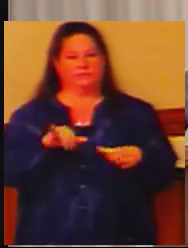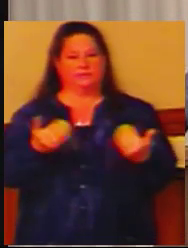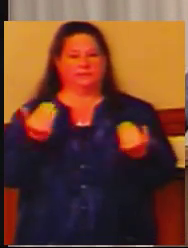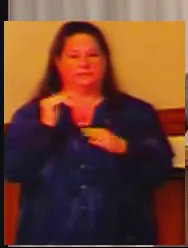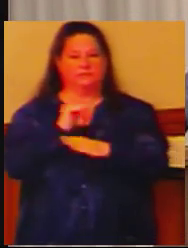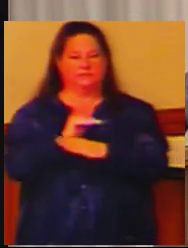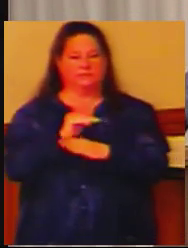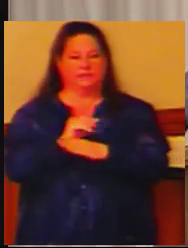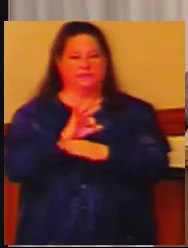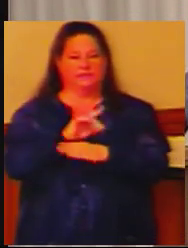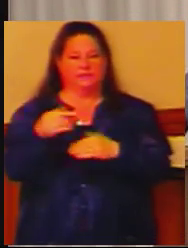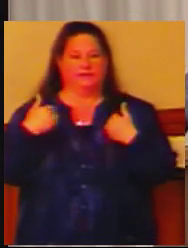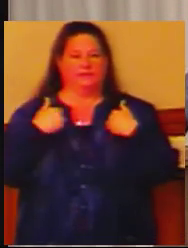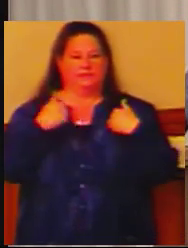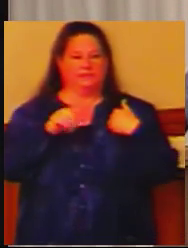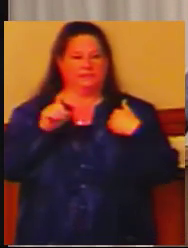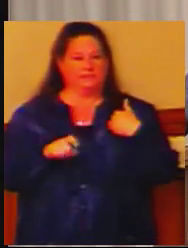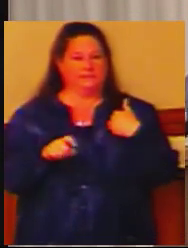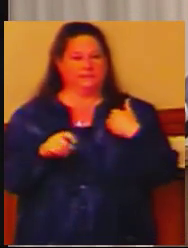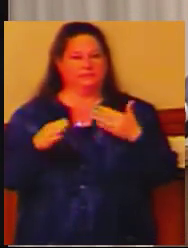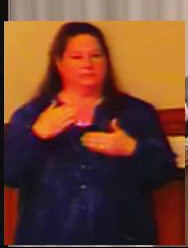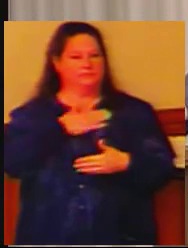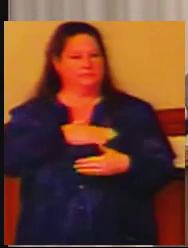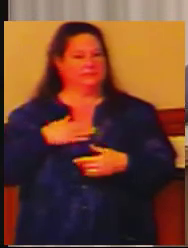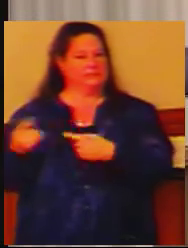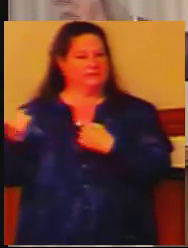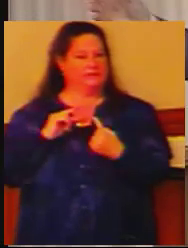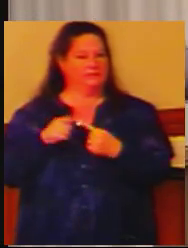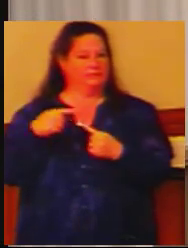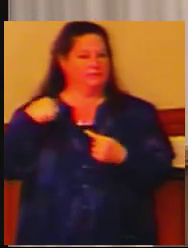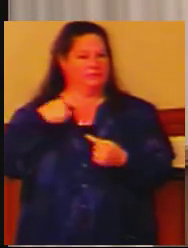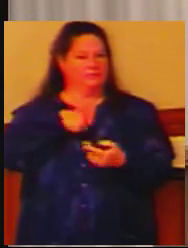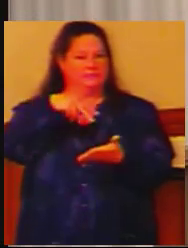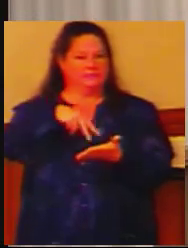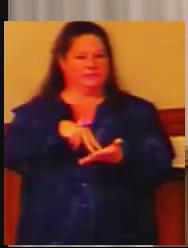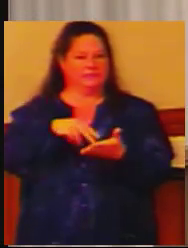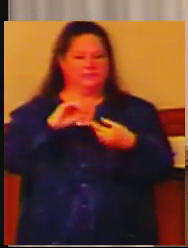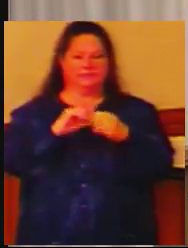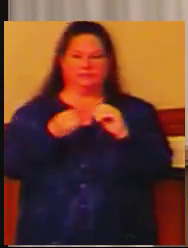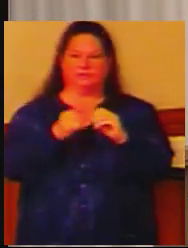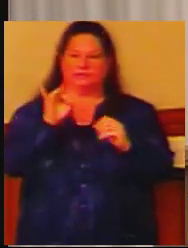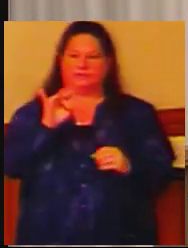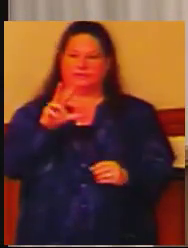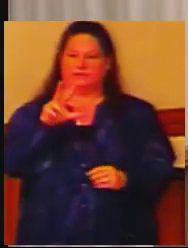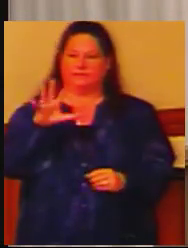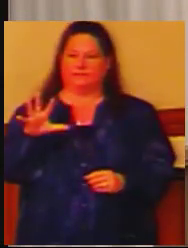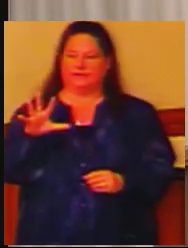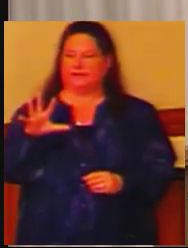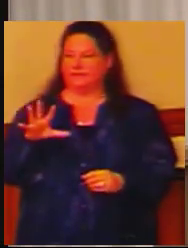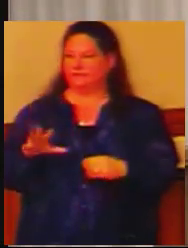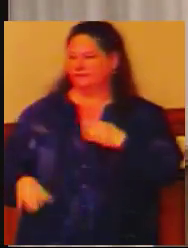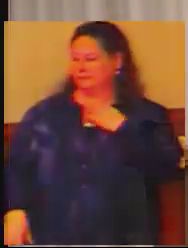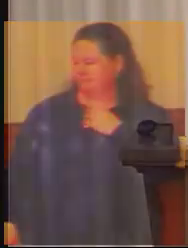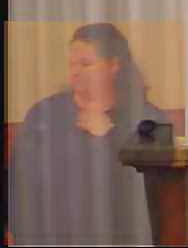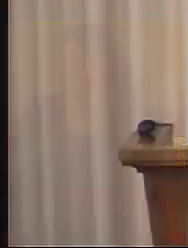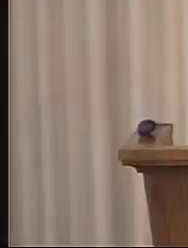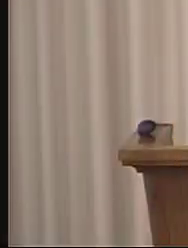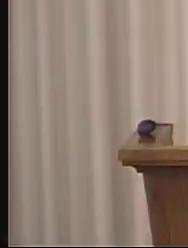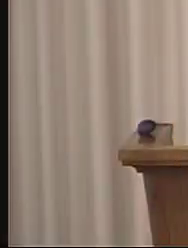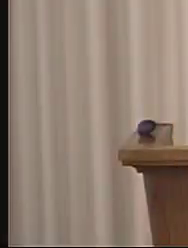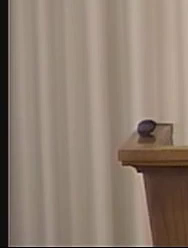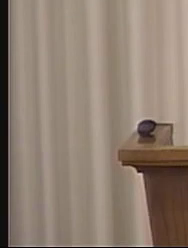tonight. If you have any needs at all, please come forward as we stand and sing number 835.